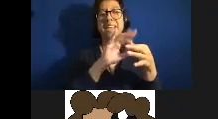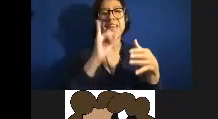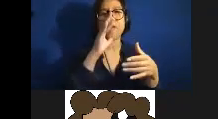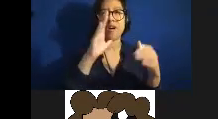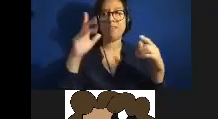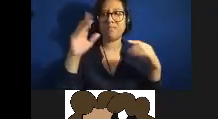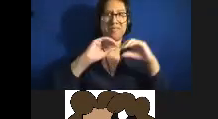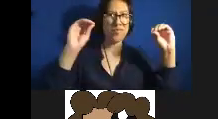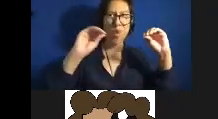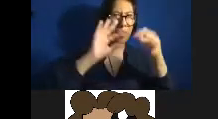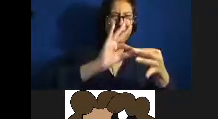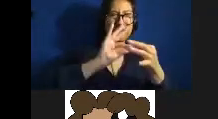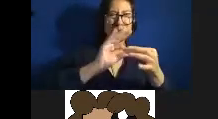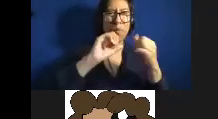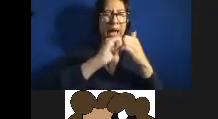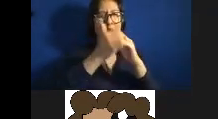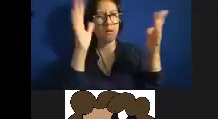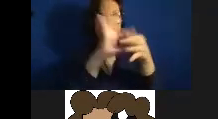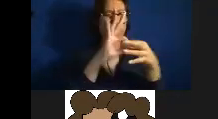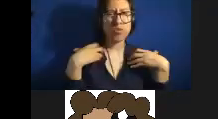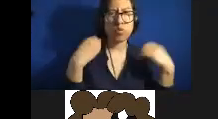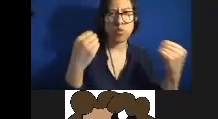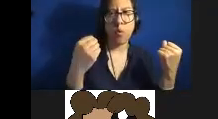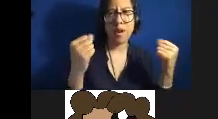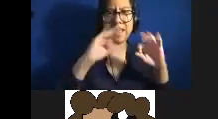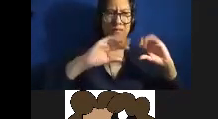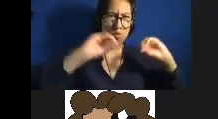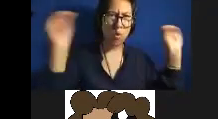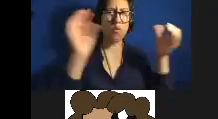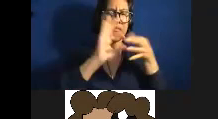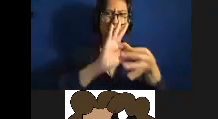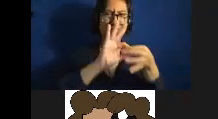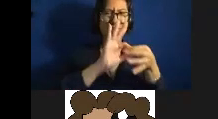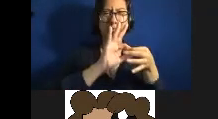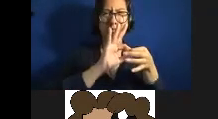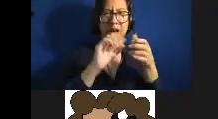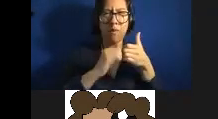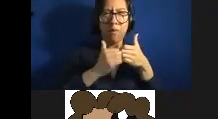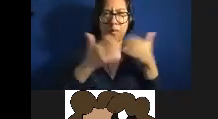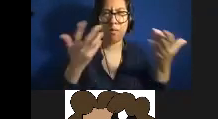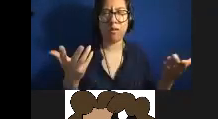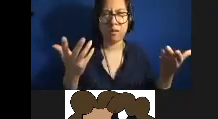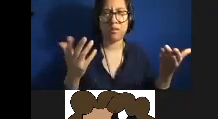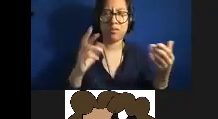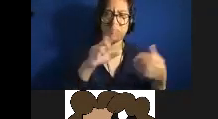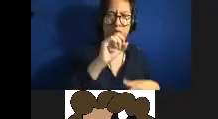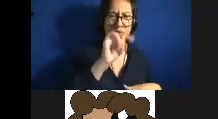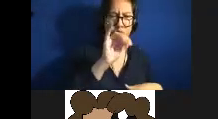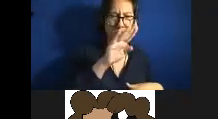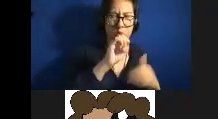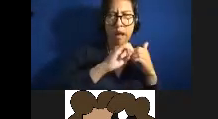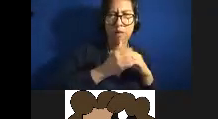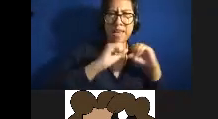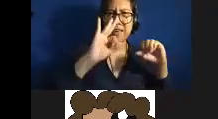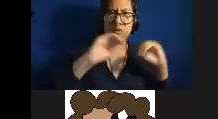wasn't there, right? Like, so when we're talking about, like, cultivating relationships, the first piece to creating